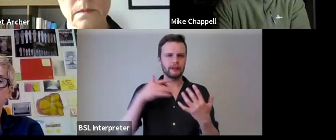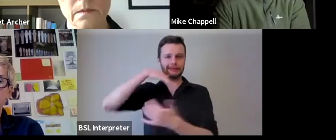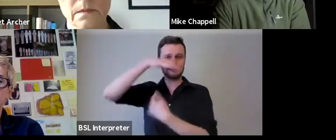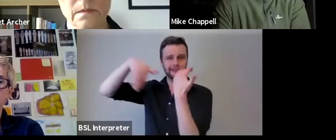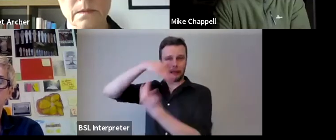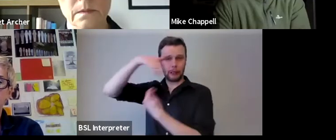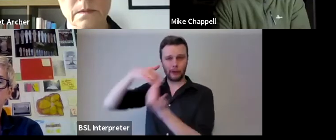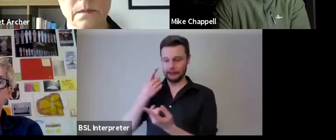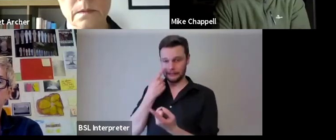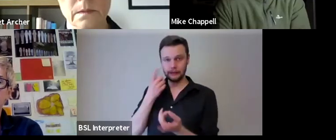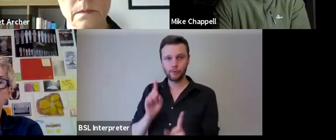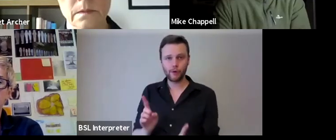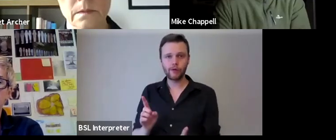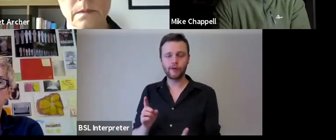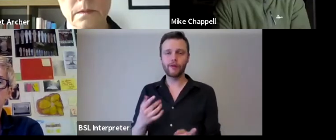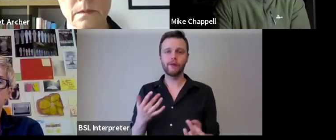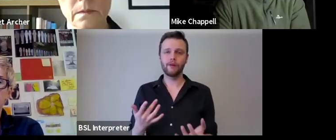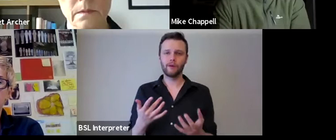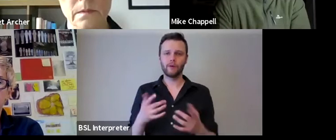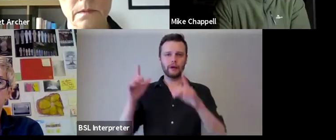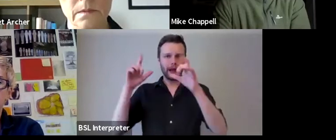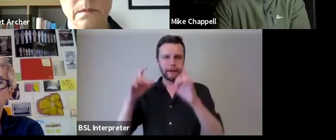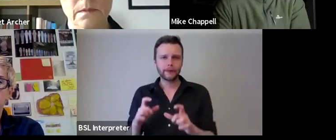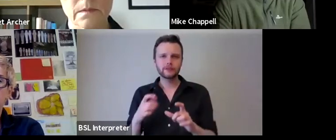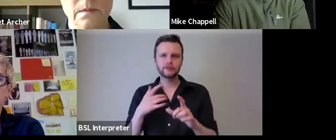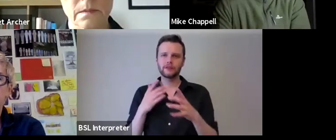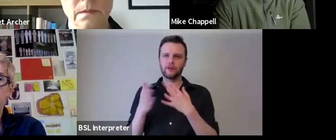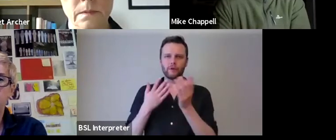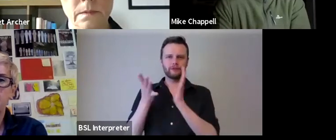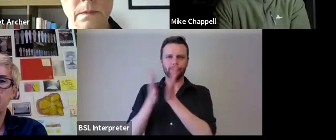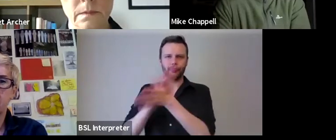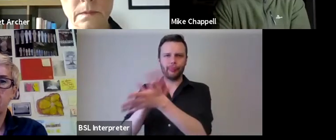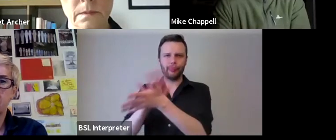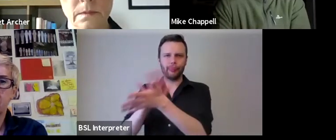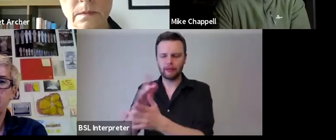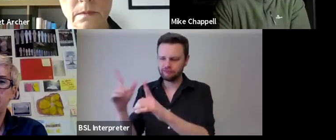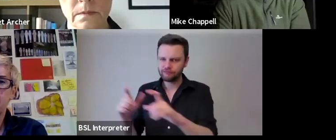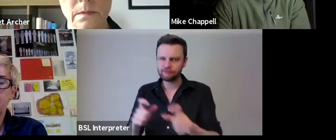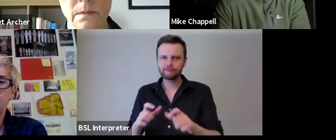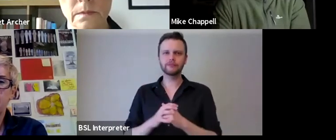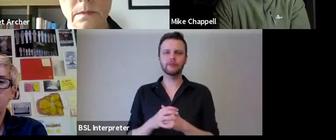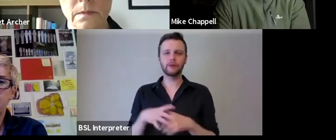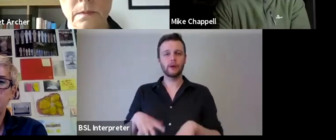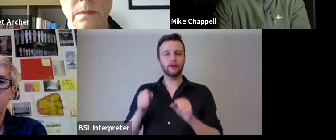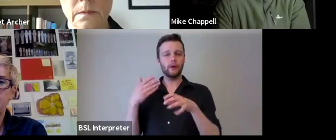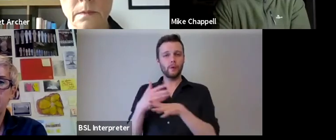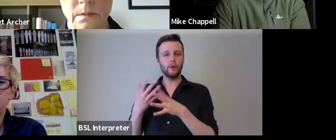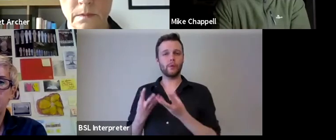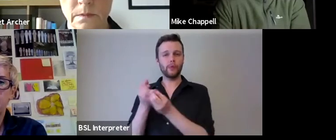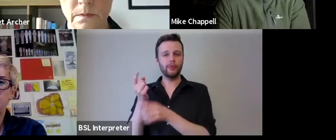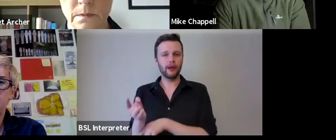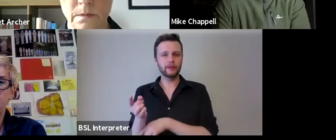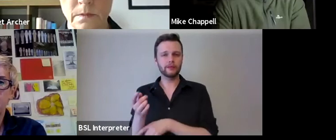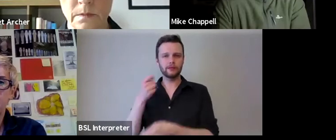see, or images of annihilation and destruction in a way. And I started working with this and converted it